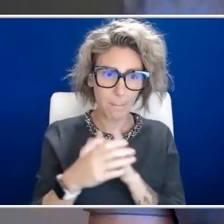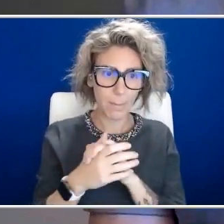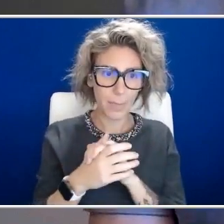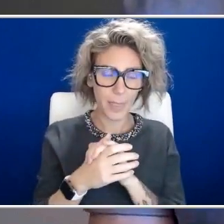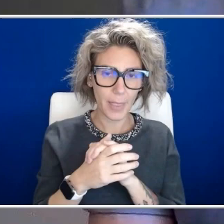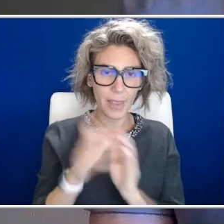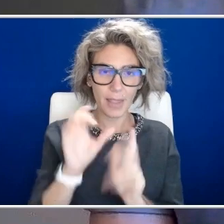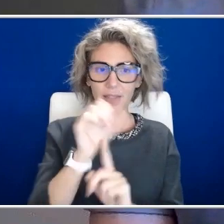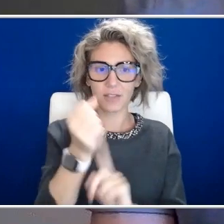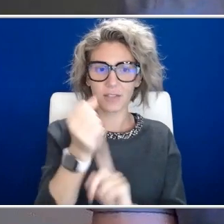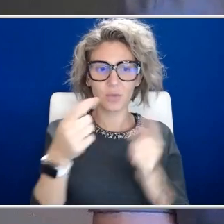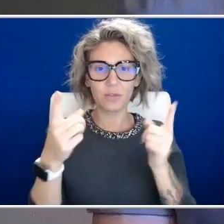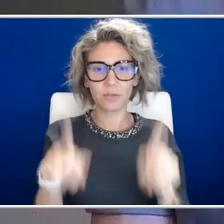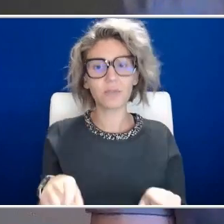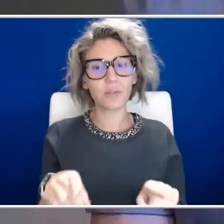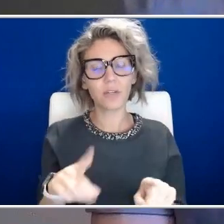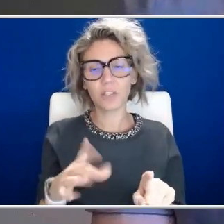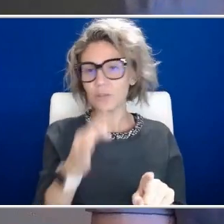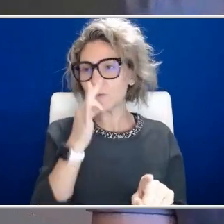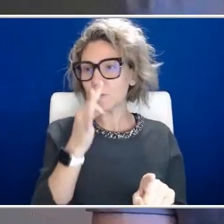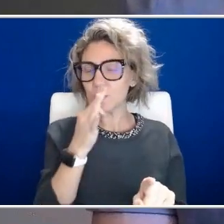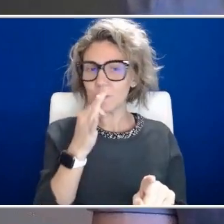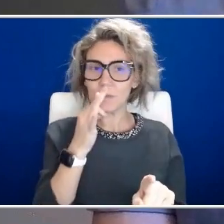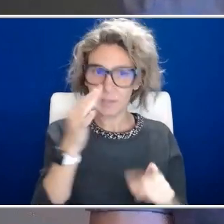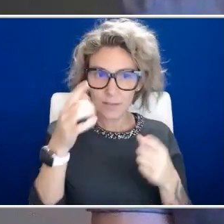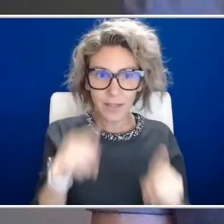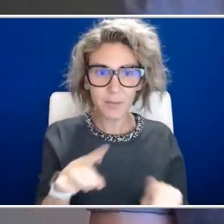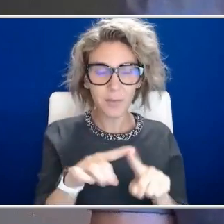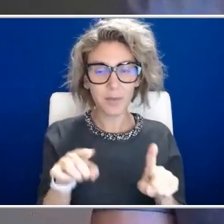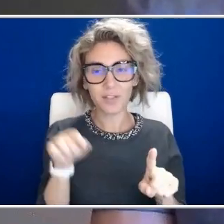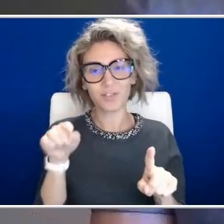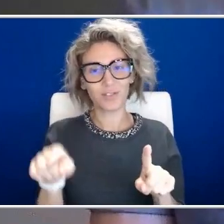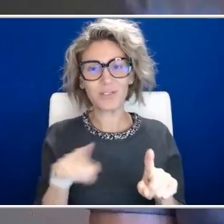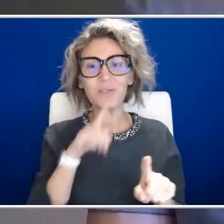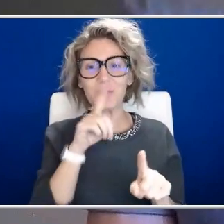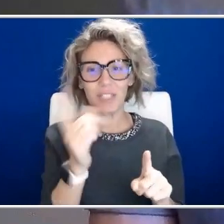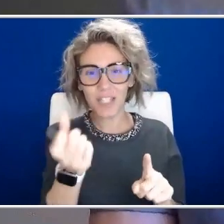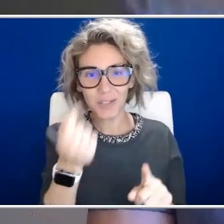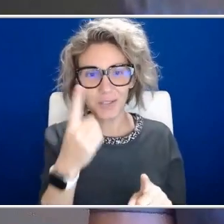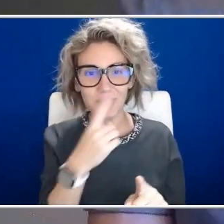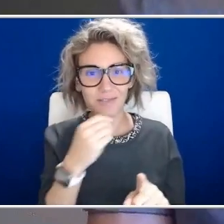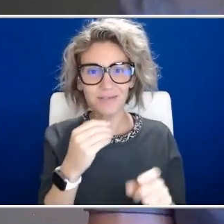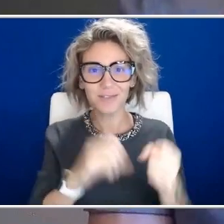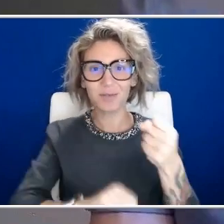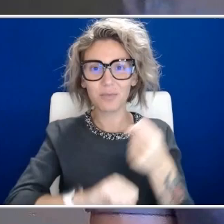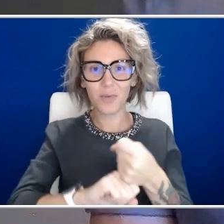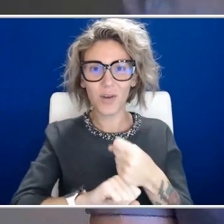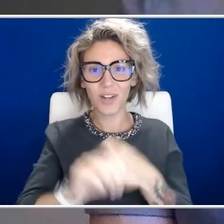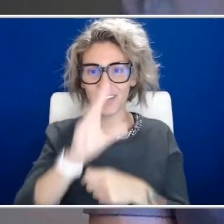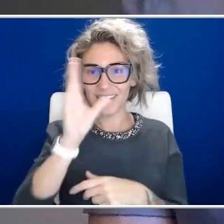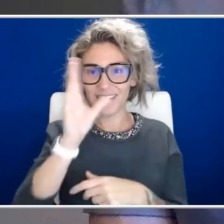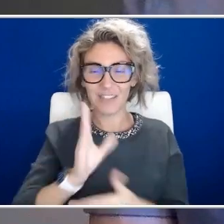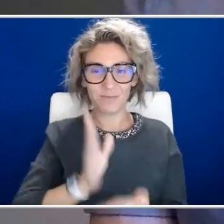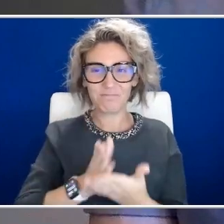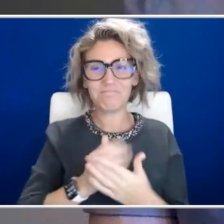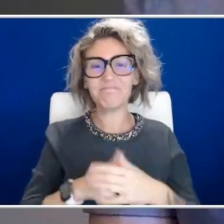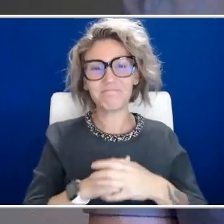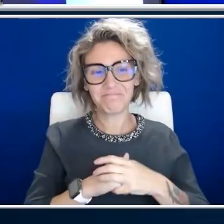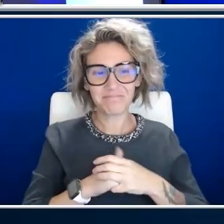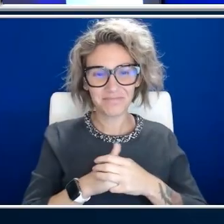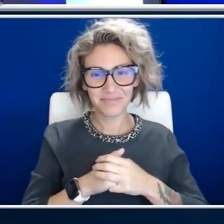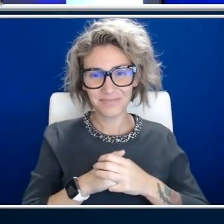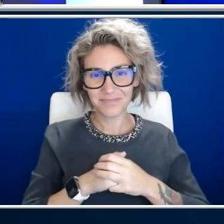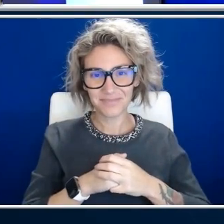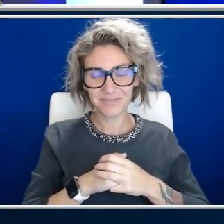situation coming up as soon as it did. But she was, very understanding and supportive and never wavered. So Audrey,